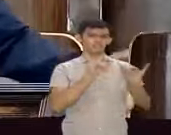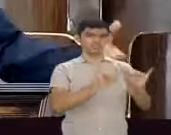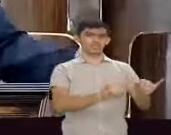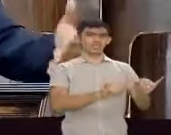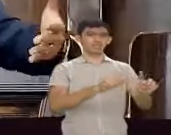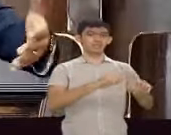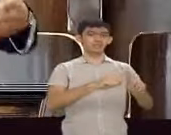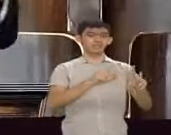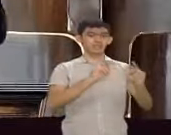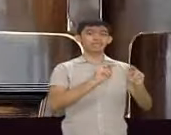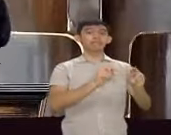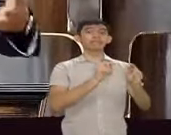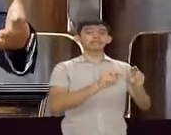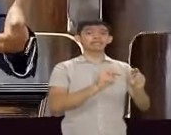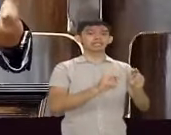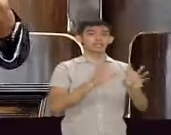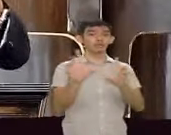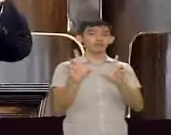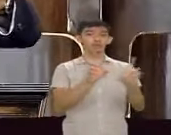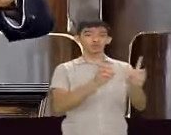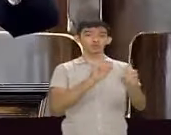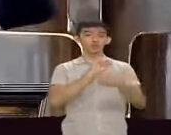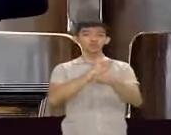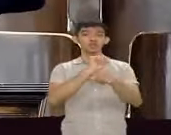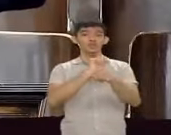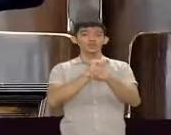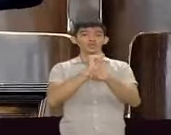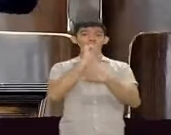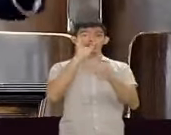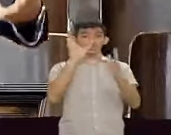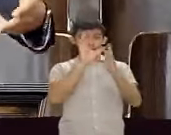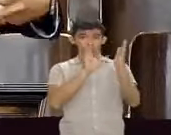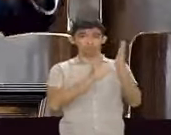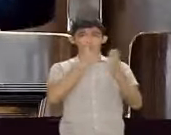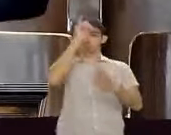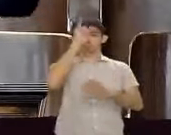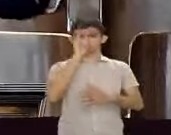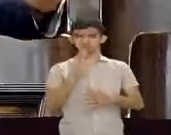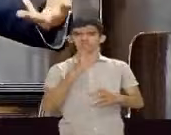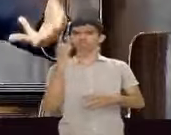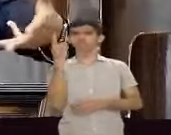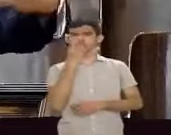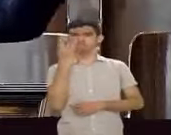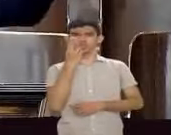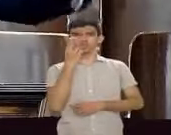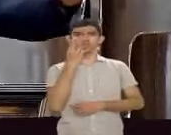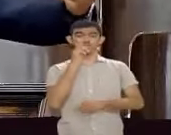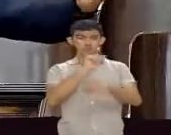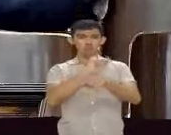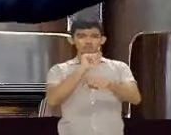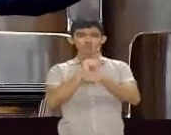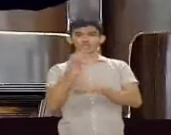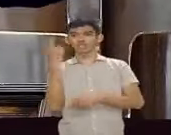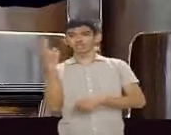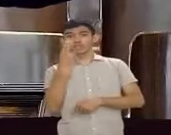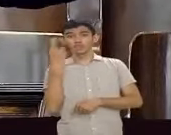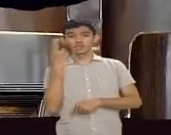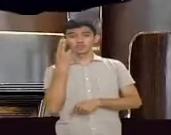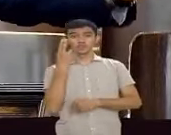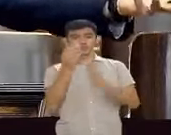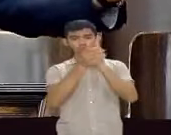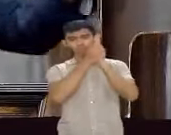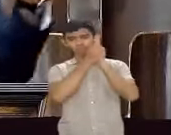But we need to get about our Father's business. Use your profession, use your business, use your education, use